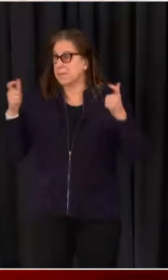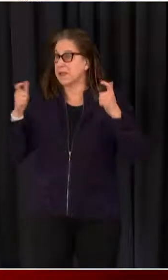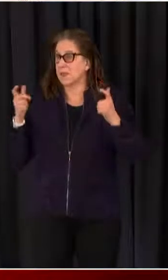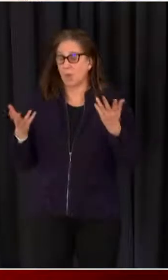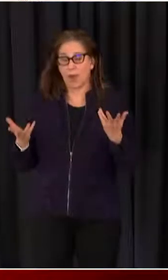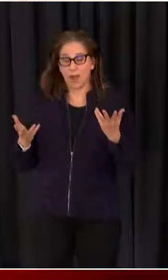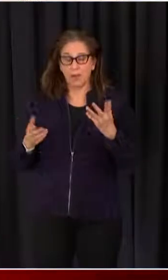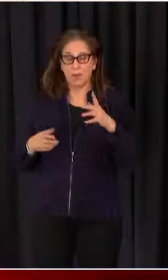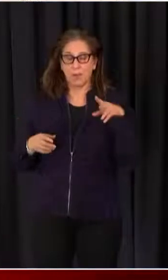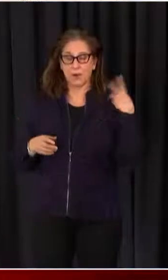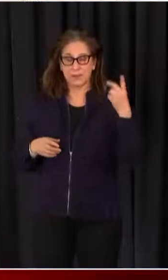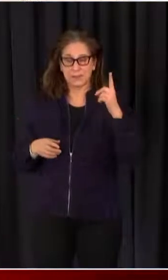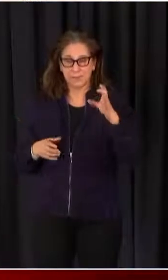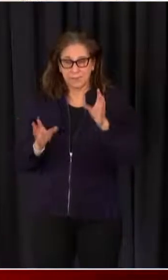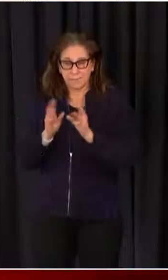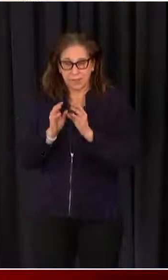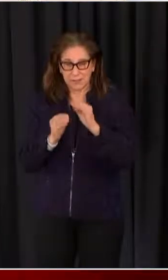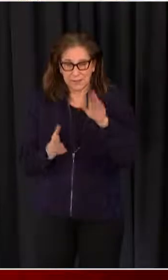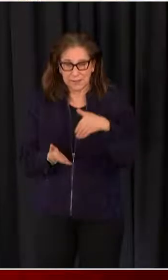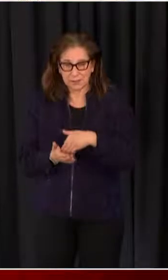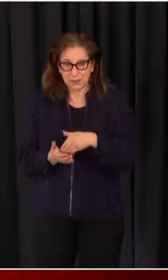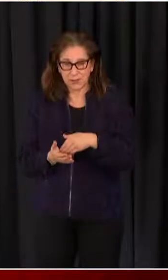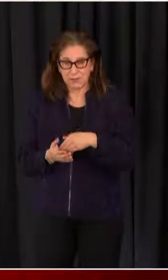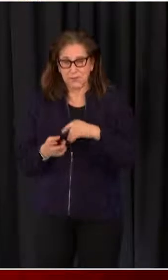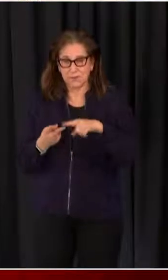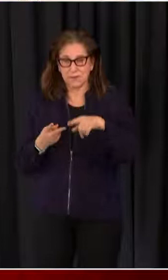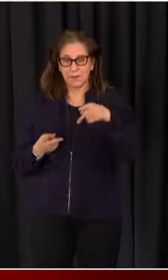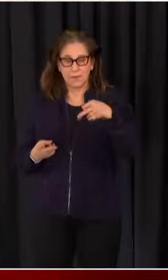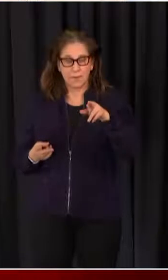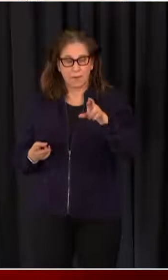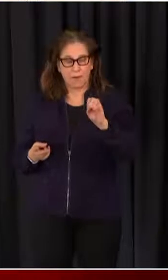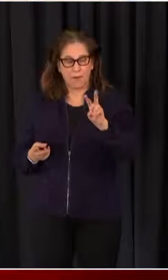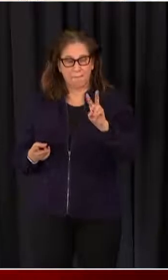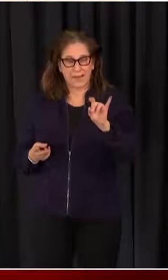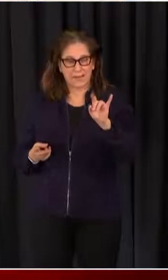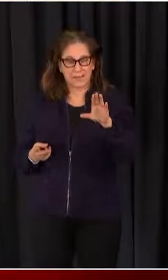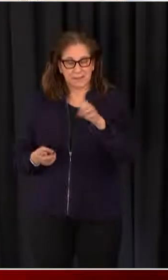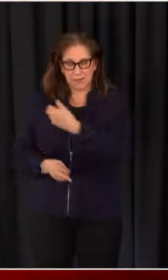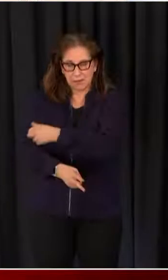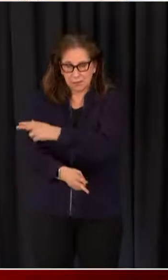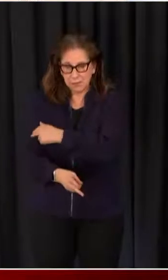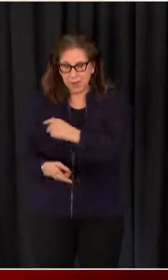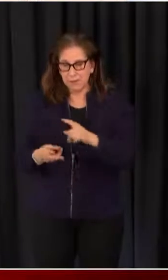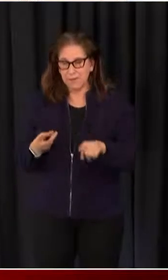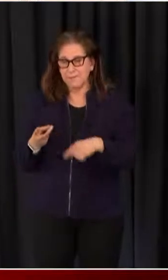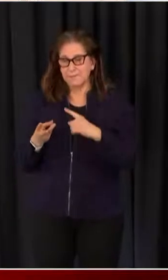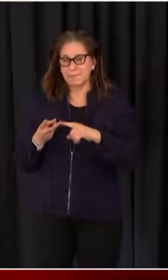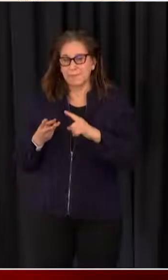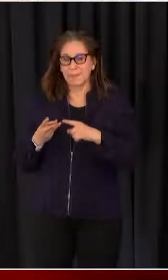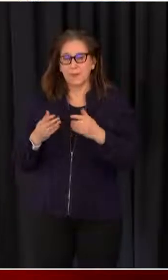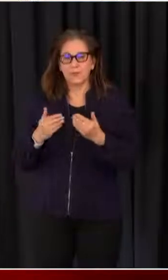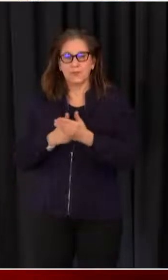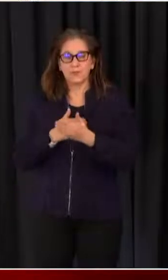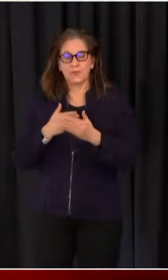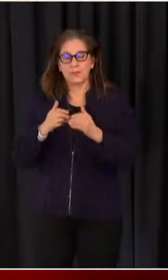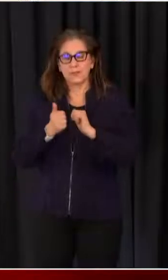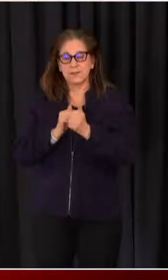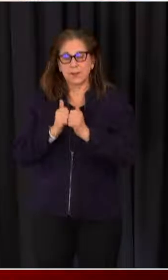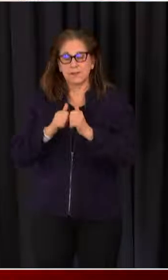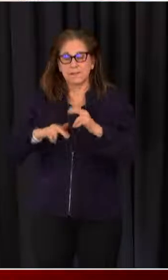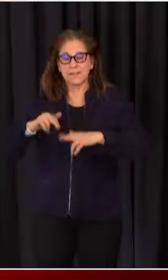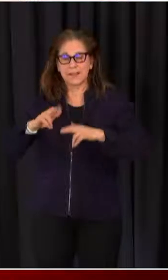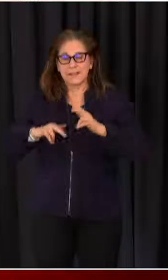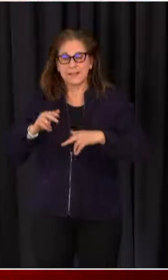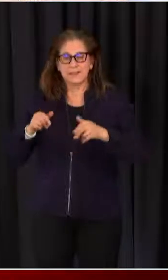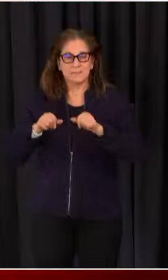and Sports Arena. And Dr. Nesbitt, can you just mention how they will, who's